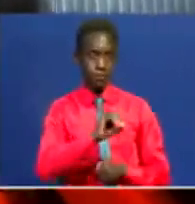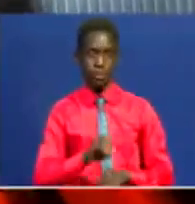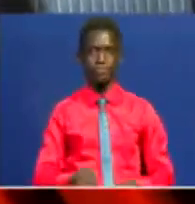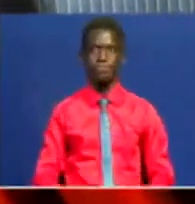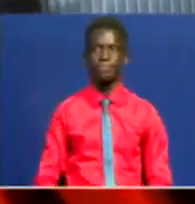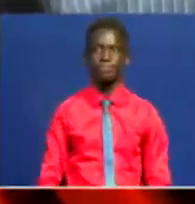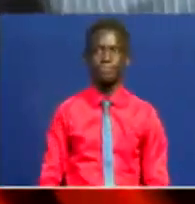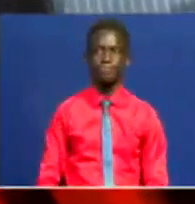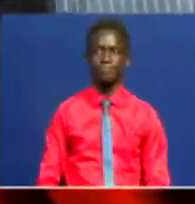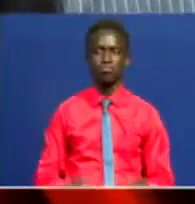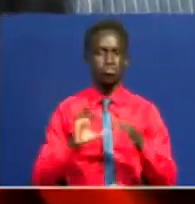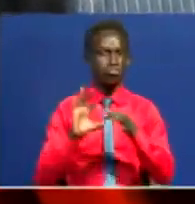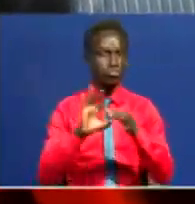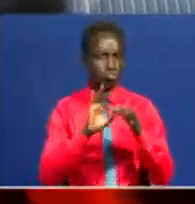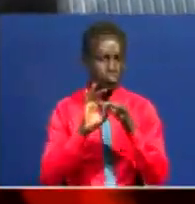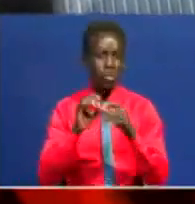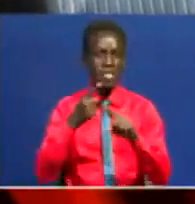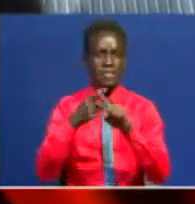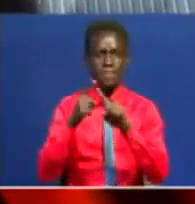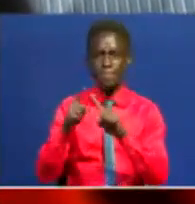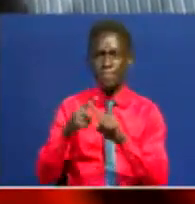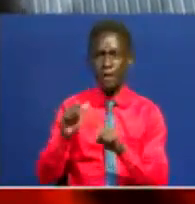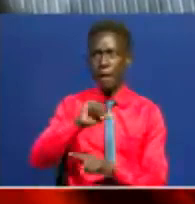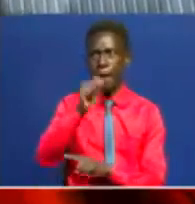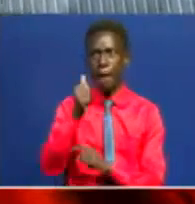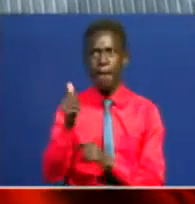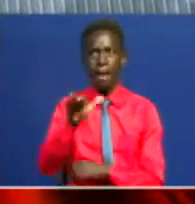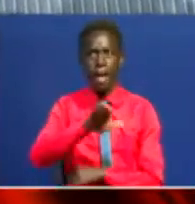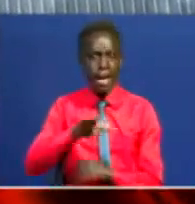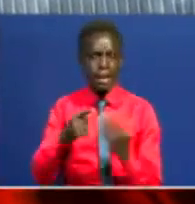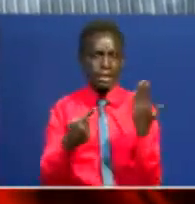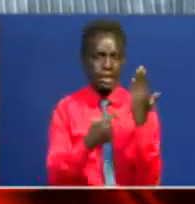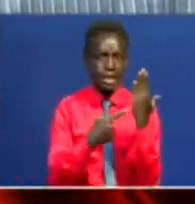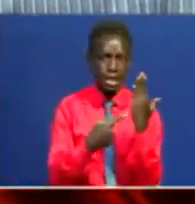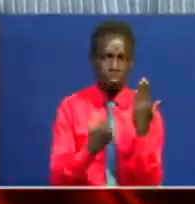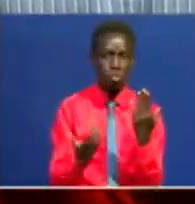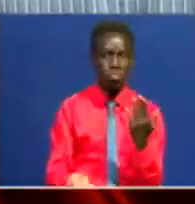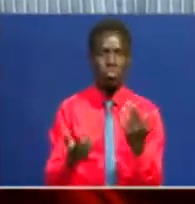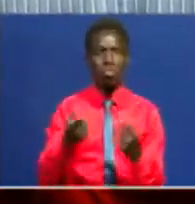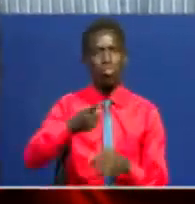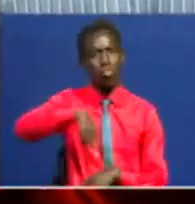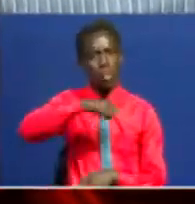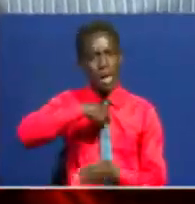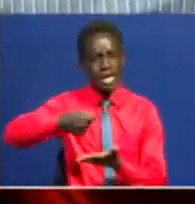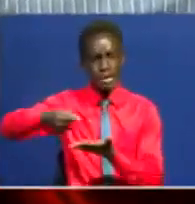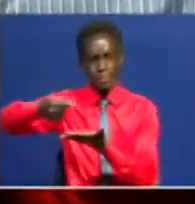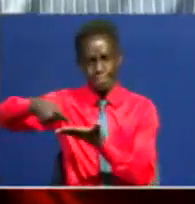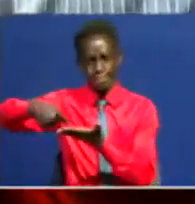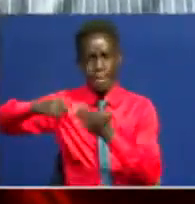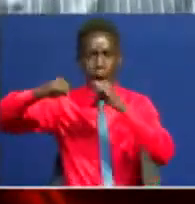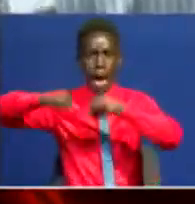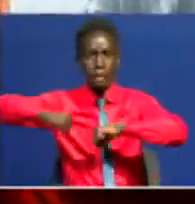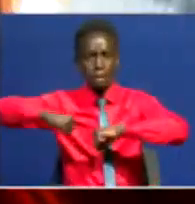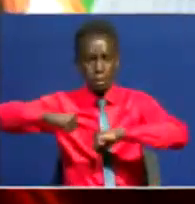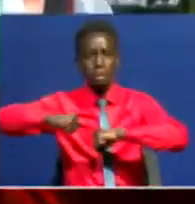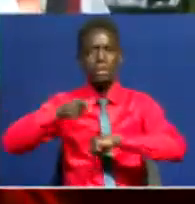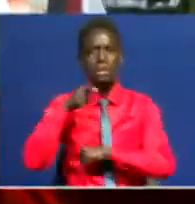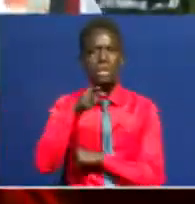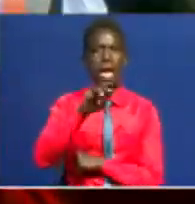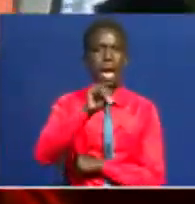Cooperation in multiple other areas. Technology, for instance, both sides signed an agreement, an understanding as part of the